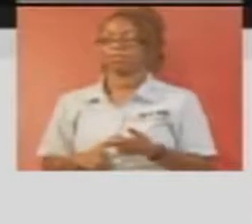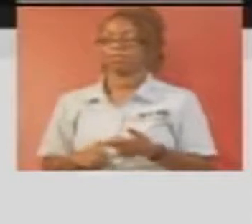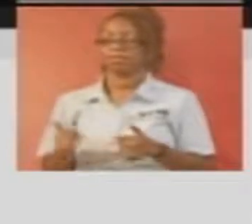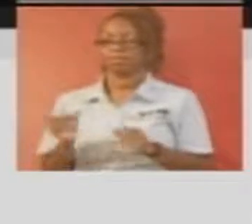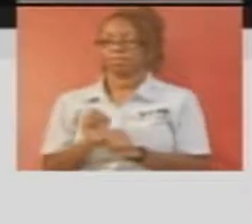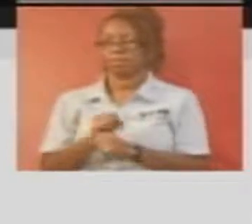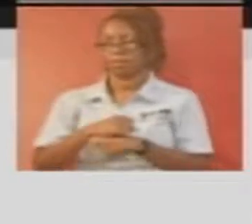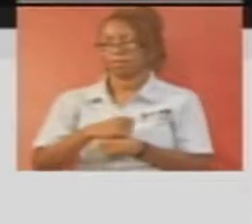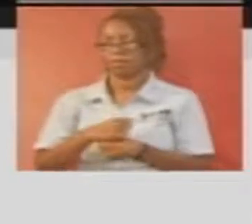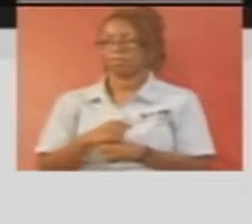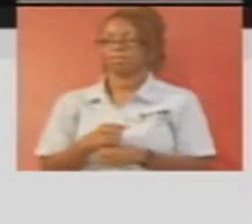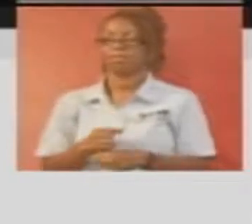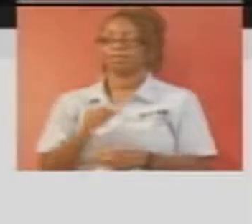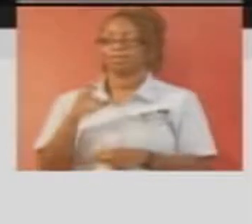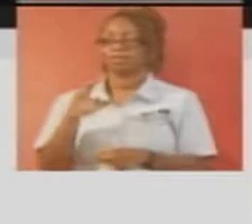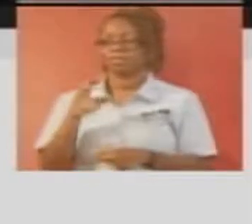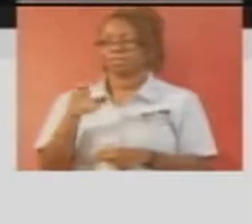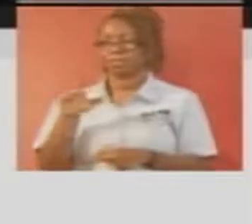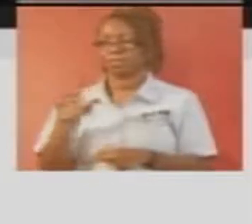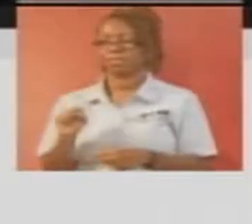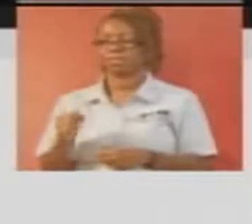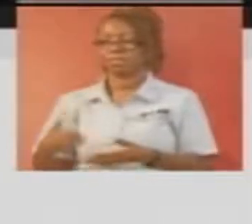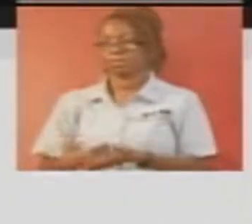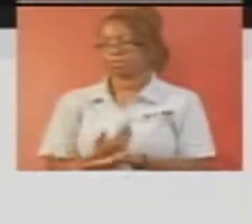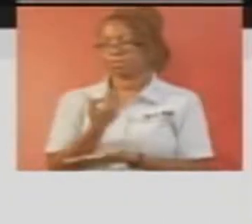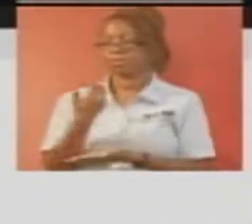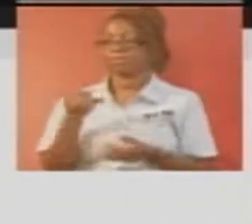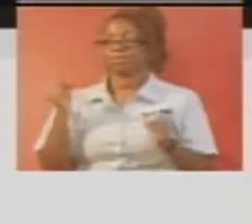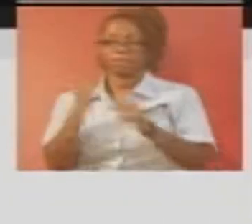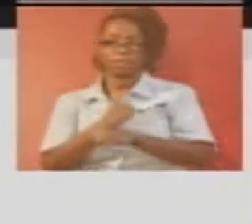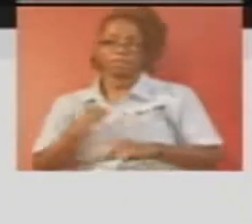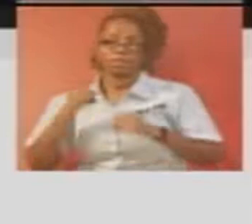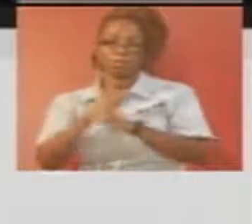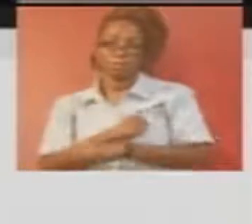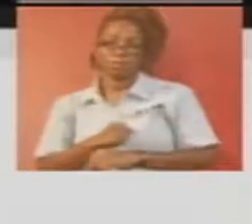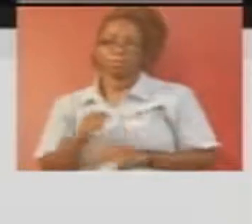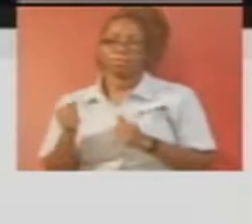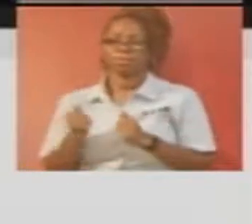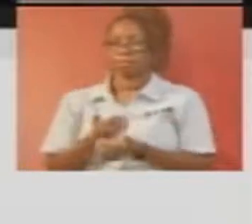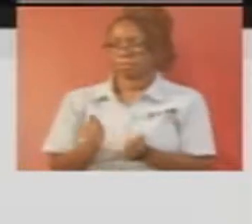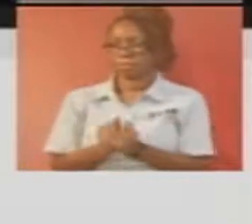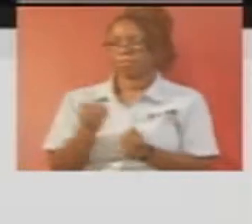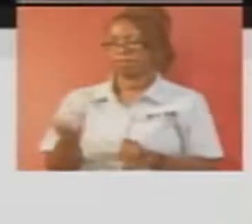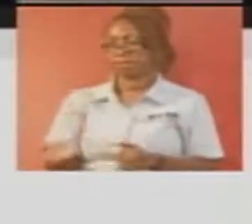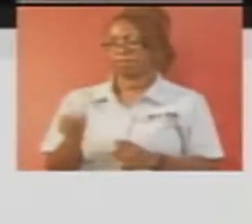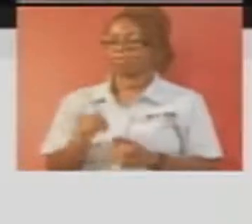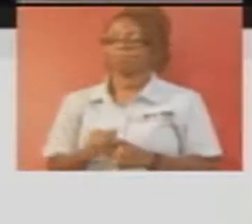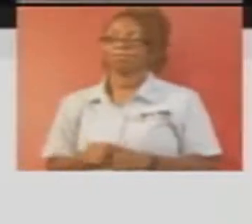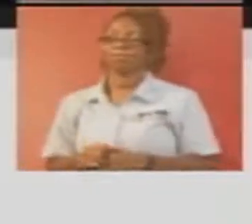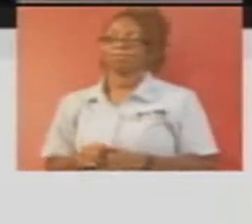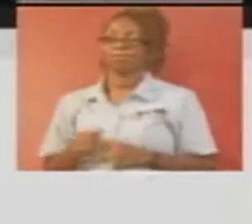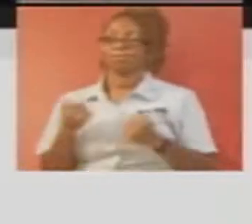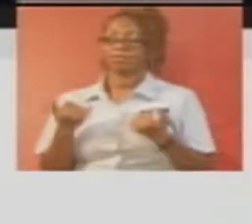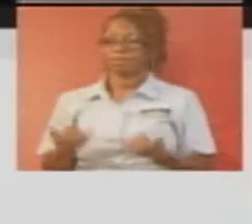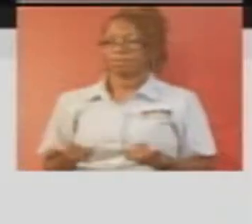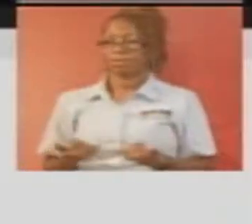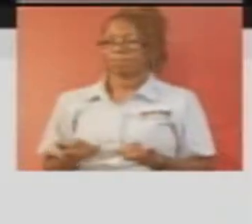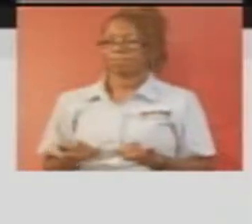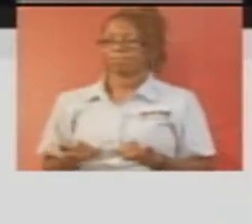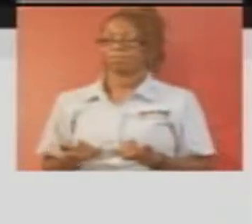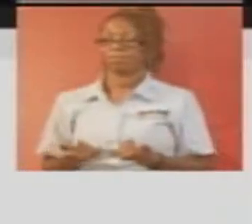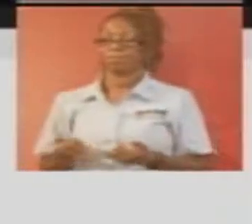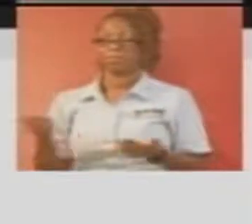since it only has part of the disease-causing virus's information, it does not cause disease. And since it carries the disease-causing